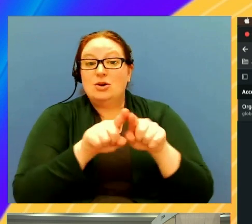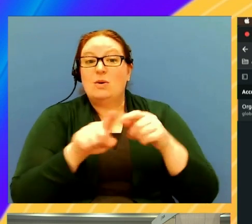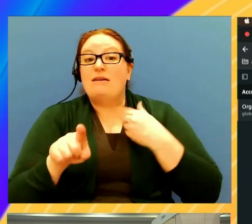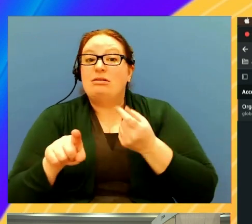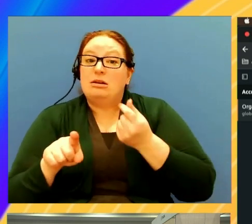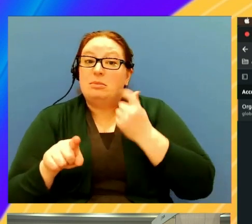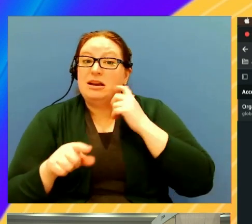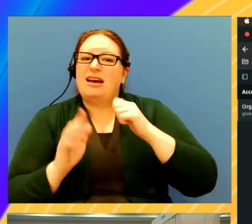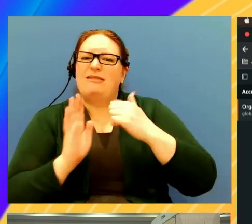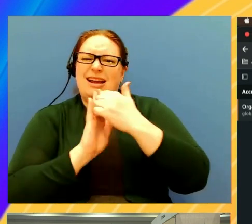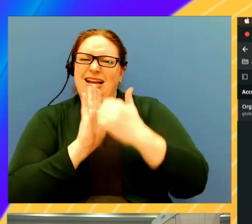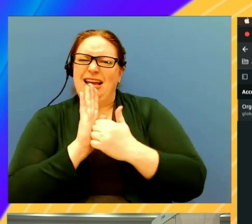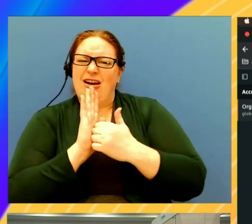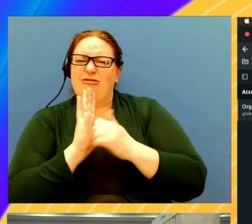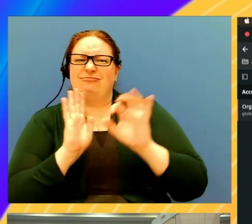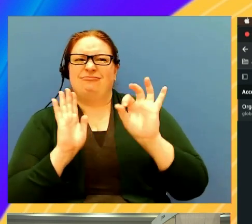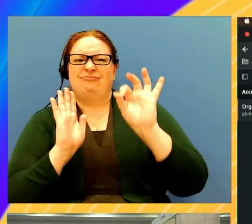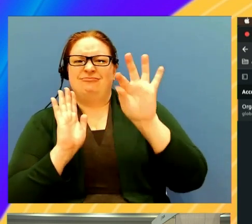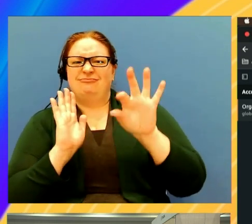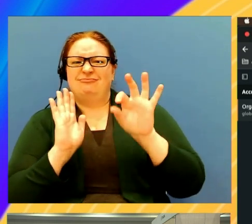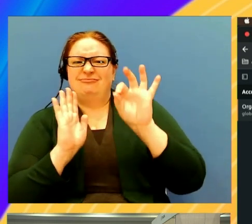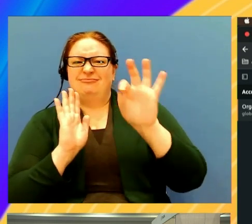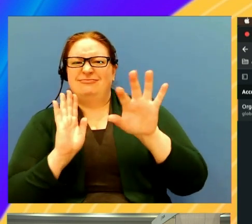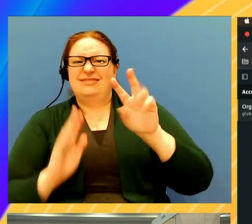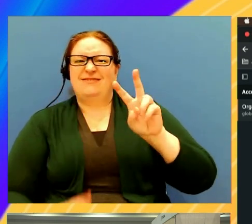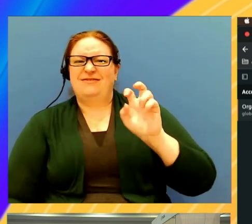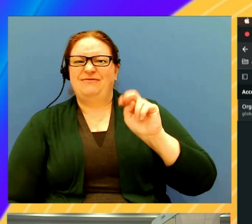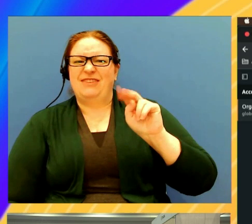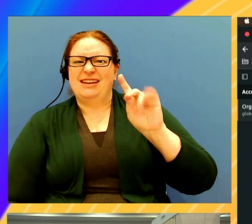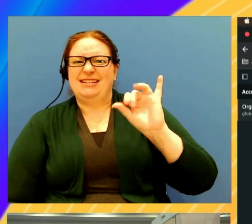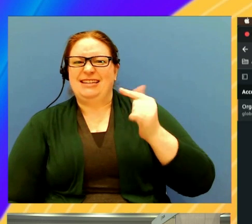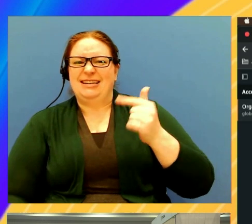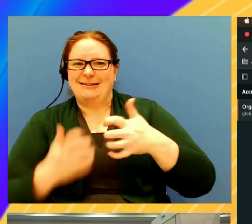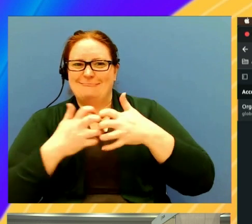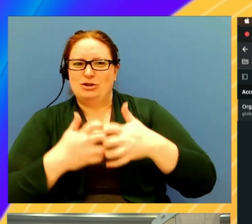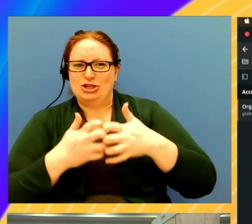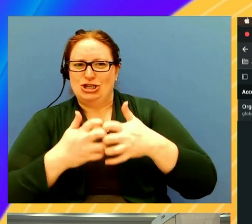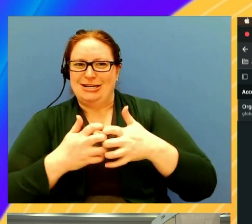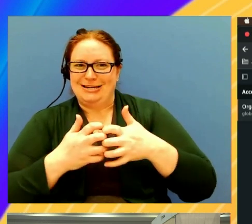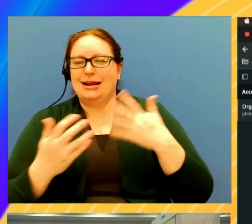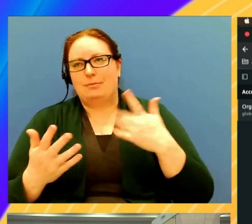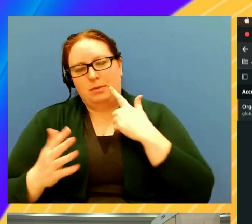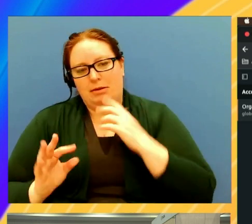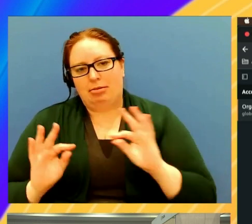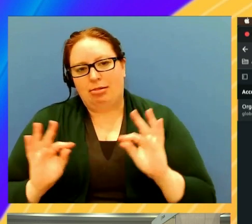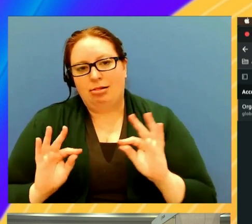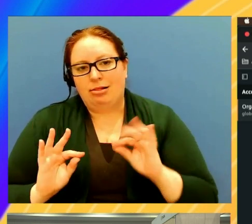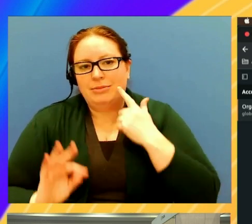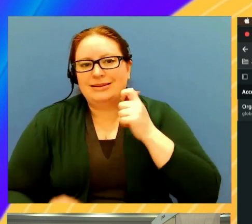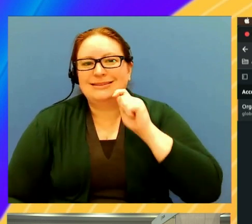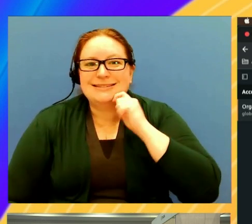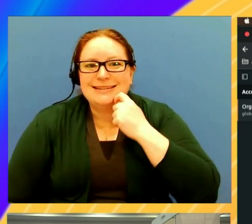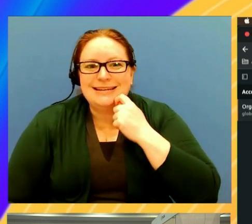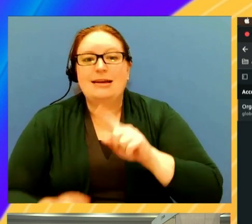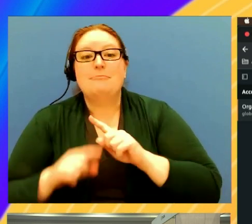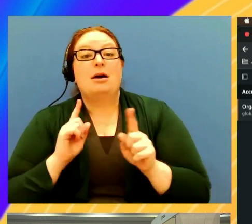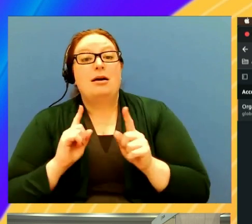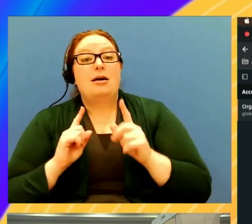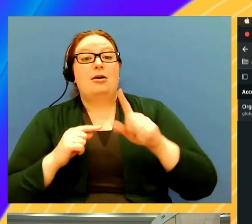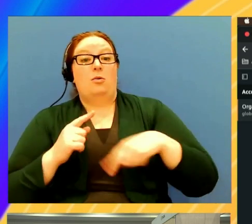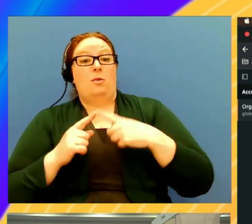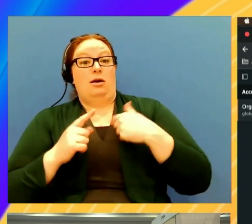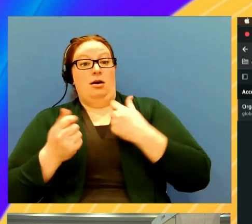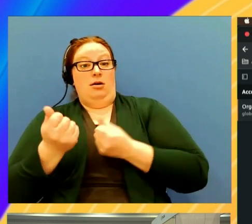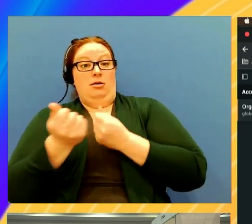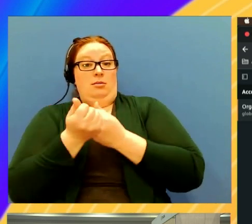account vending machine, so to speak. I may be downplaying it because it's really neat, because one of the big things that when I was